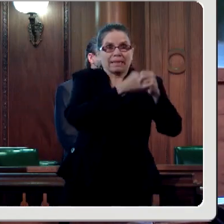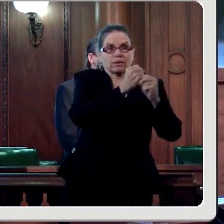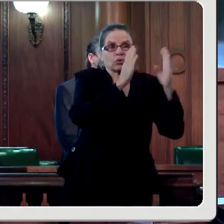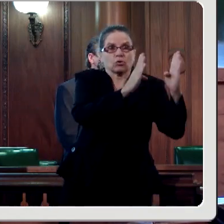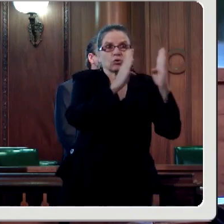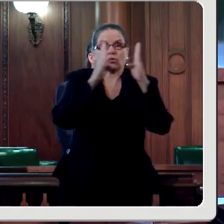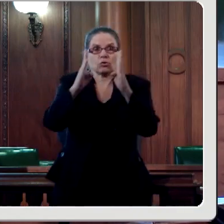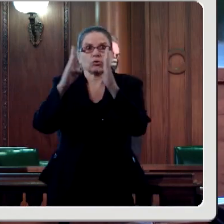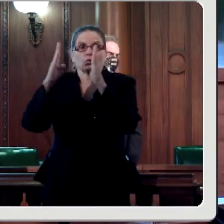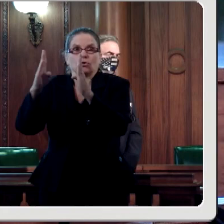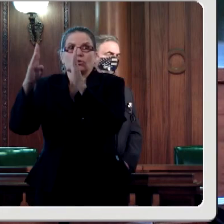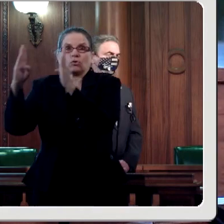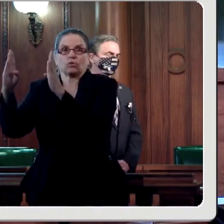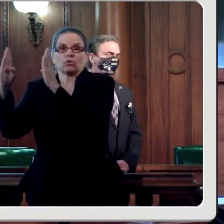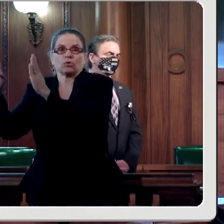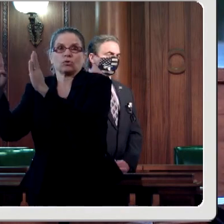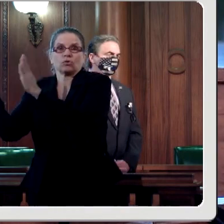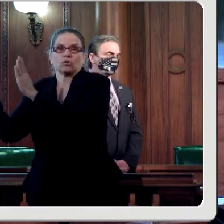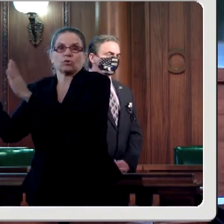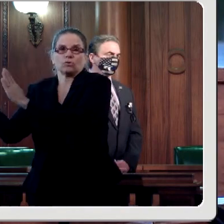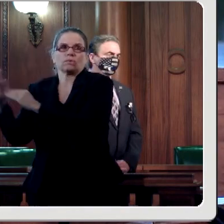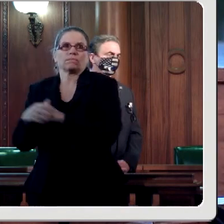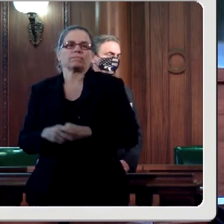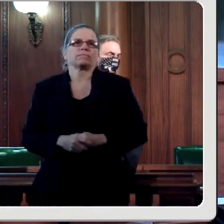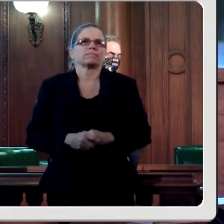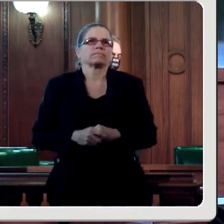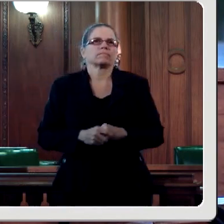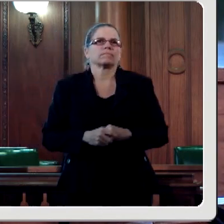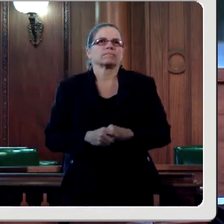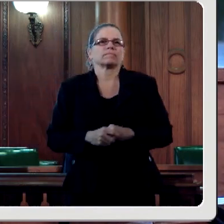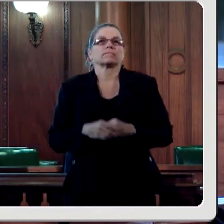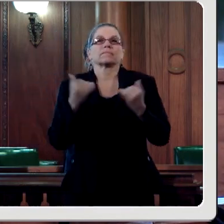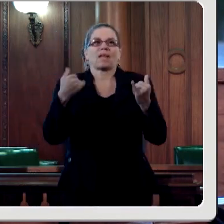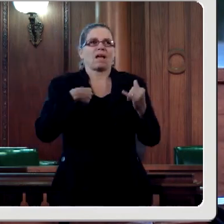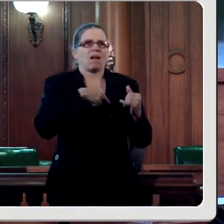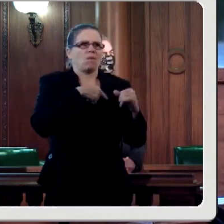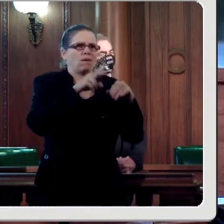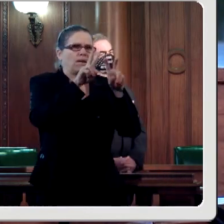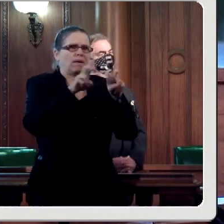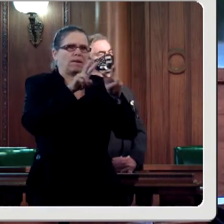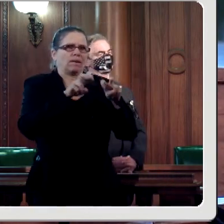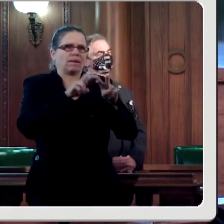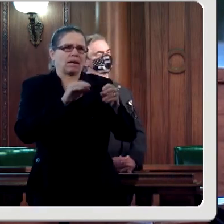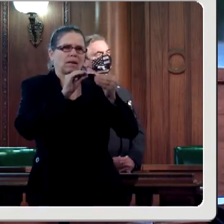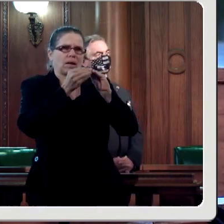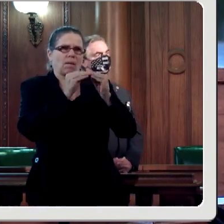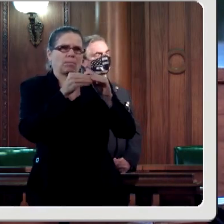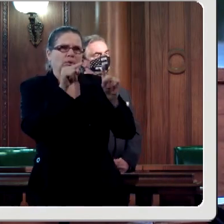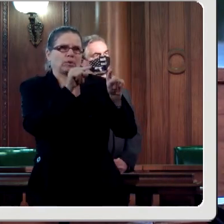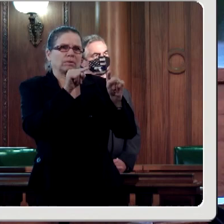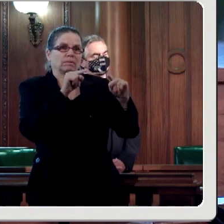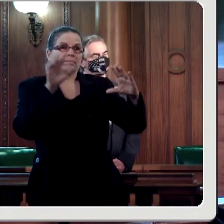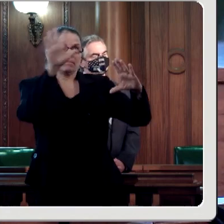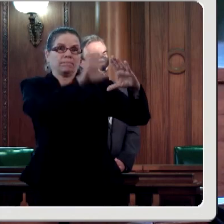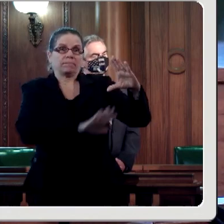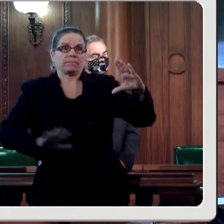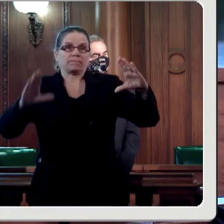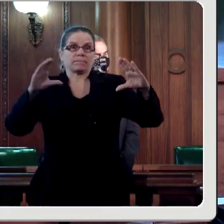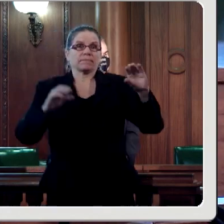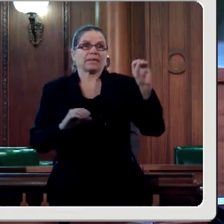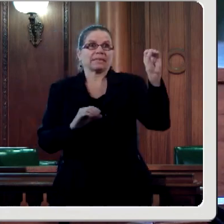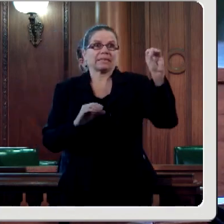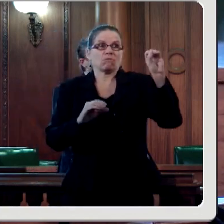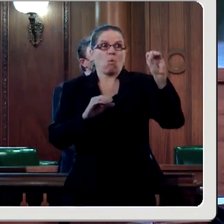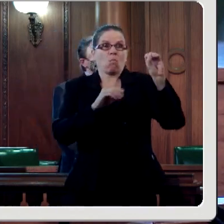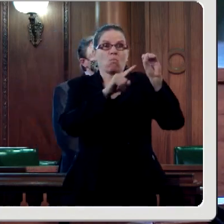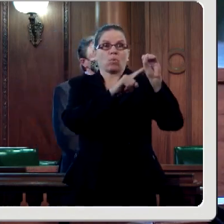7%, 71 to 80, 3%, and 81 to 90, 1%.